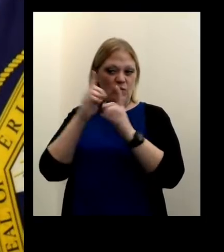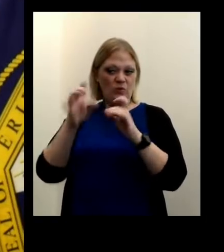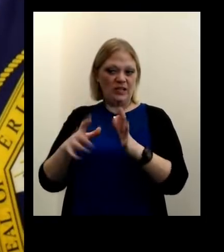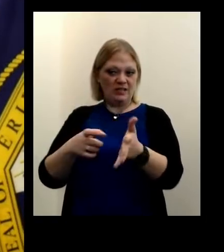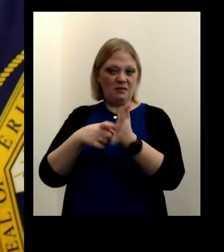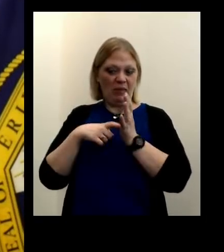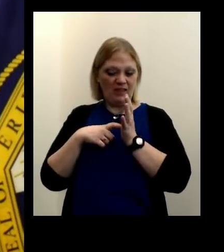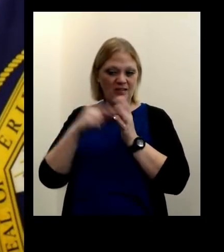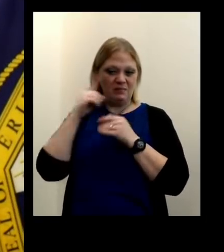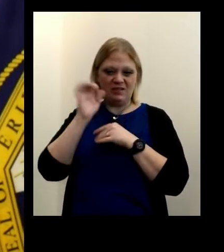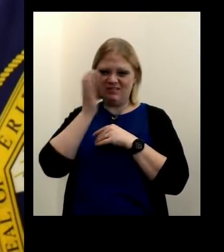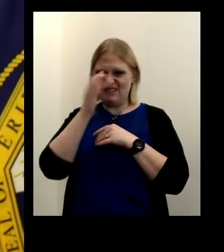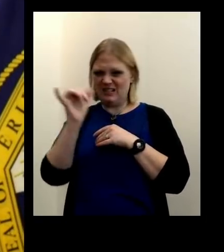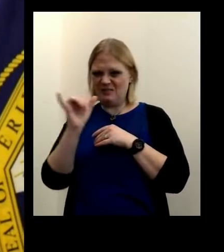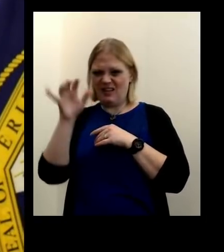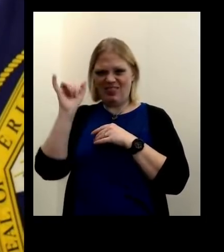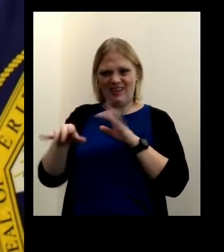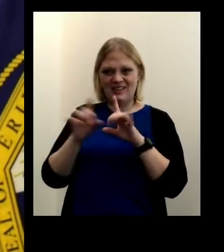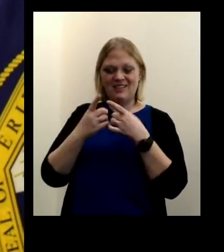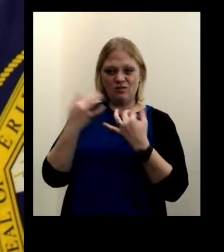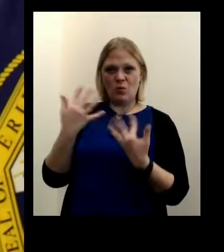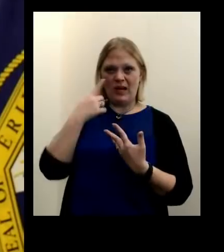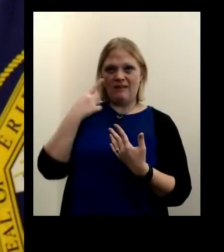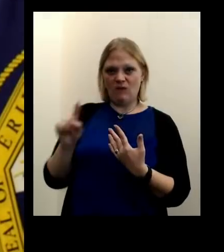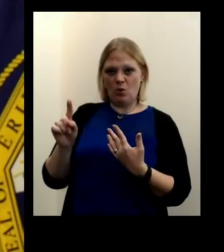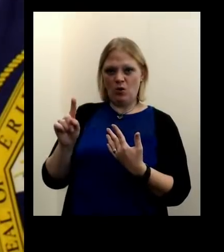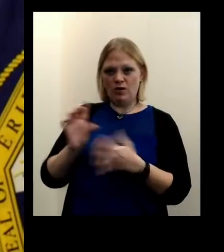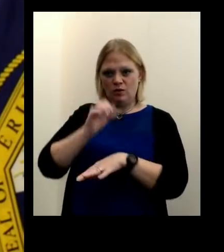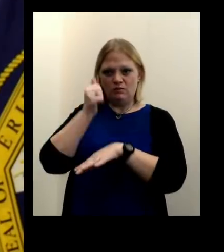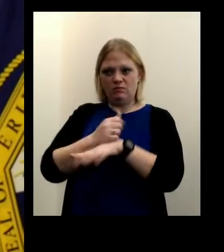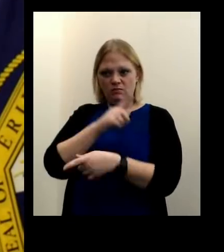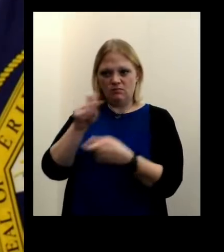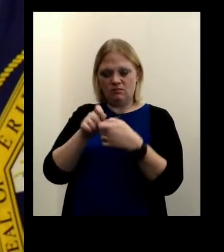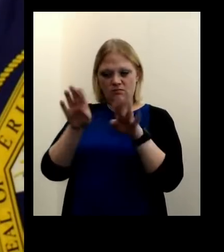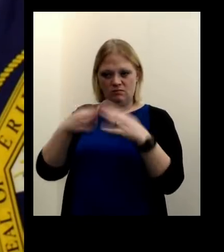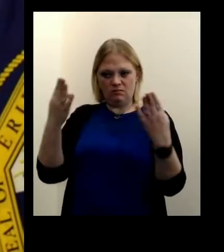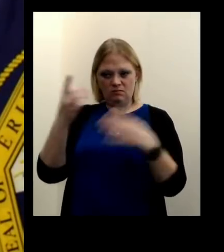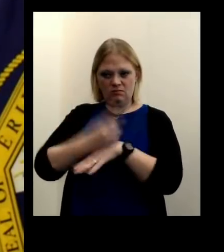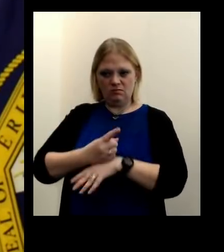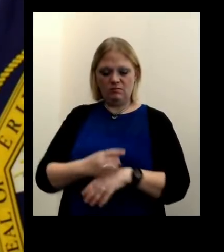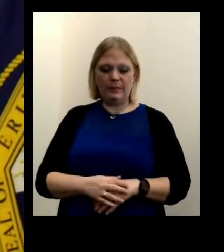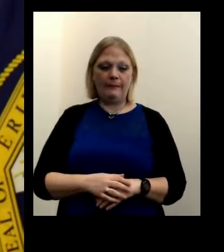mandate? Because it seems like that's what districts are waiting for in order to set a specific opening date.